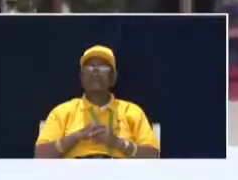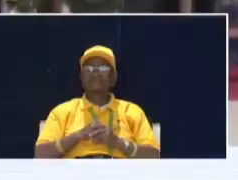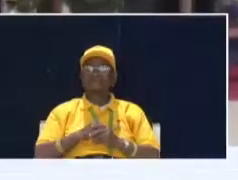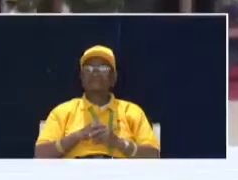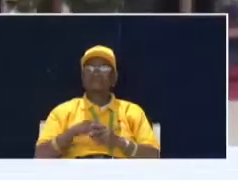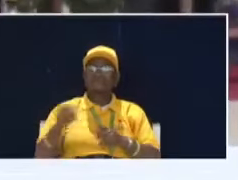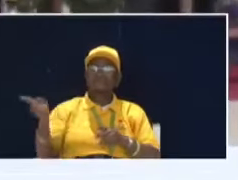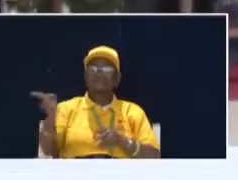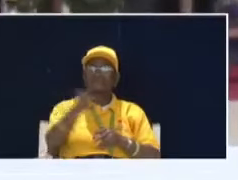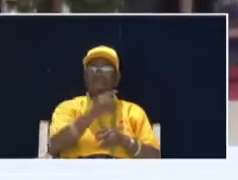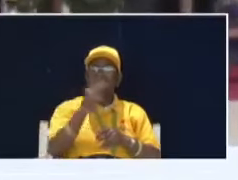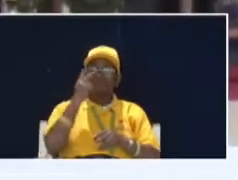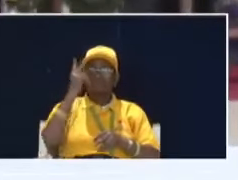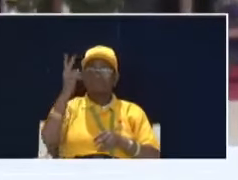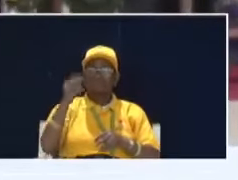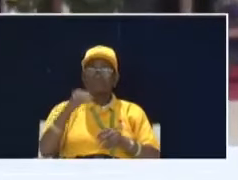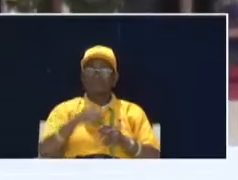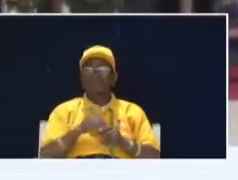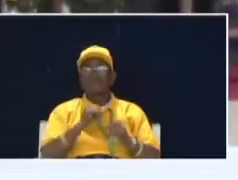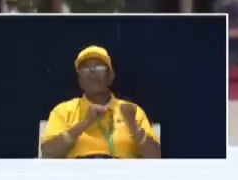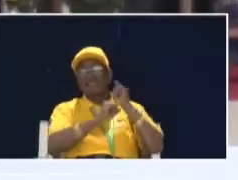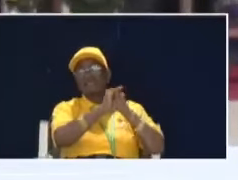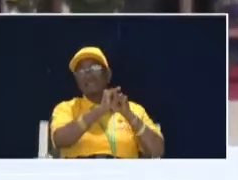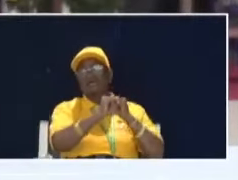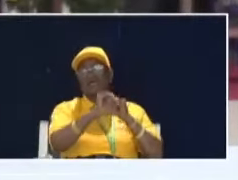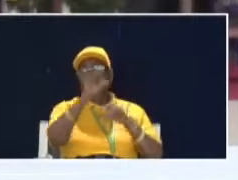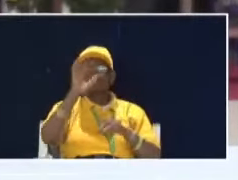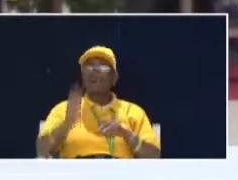You see, in Isaiah chapter 54,